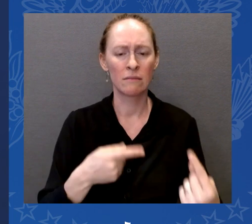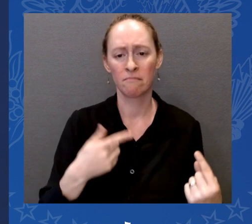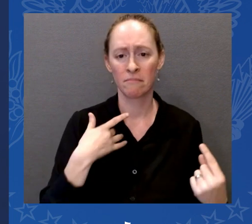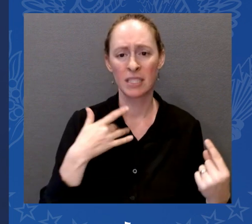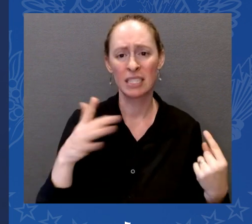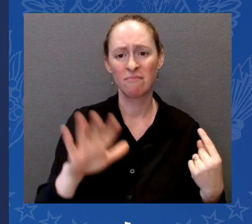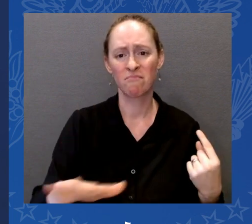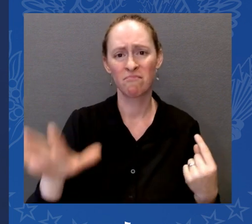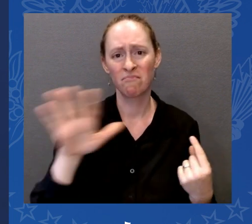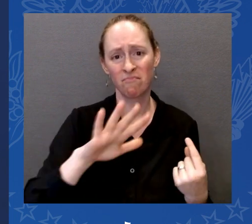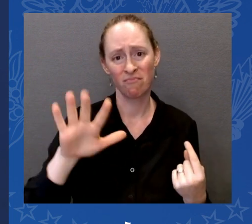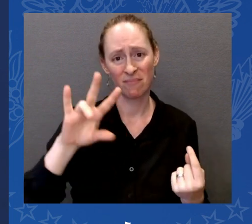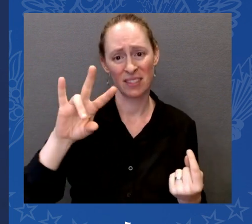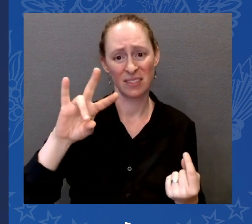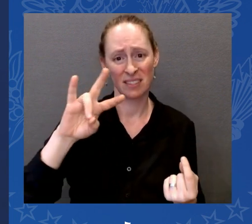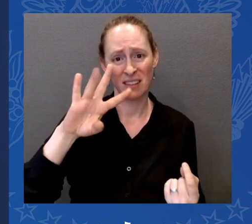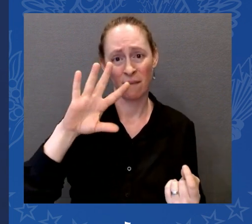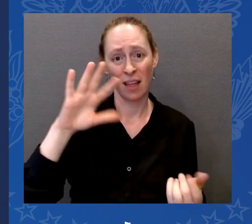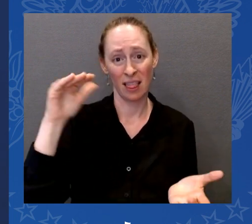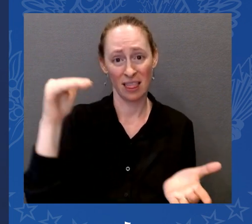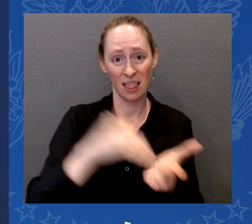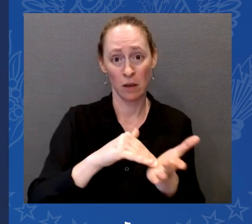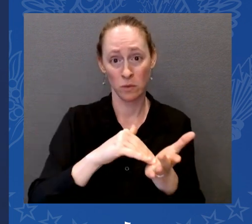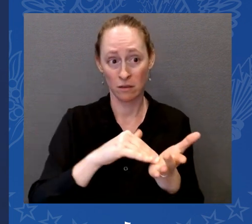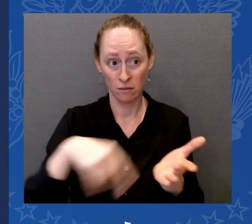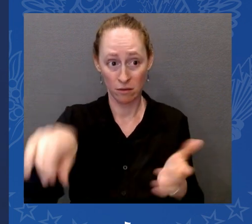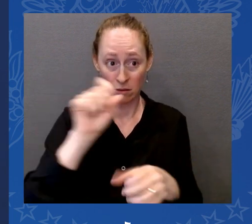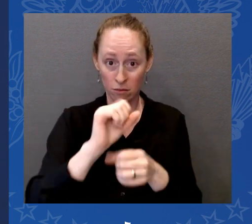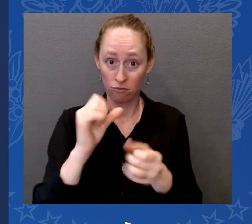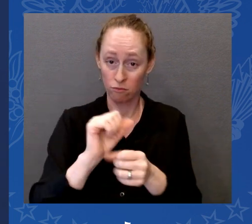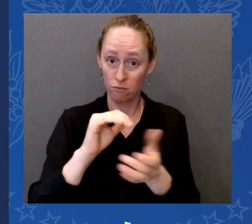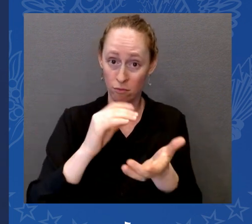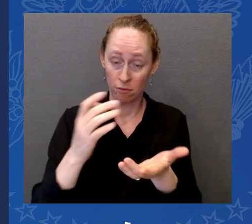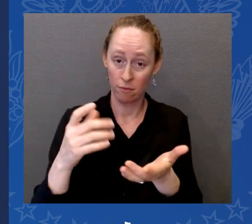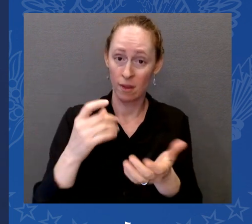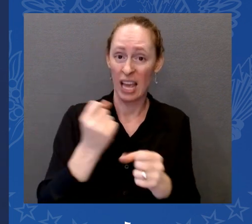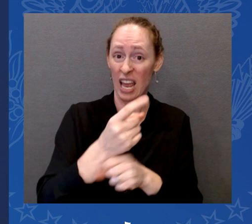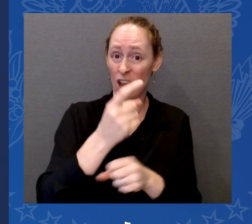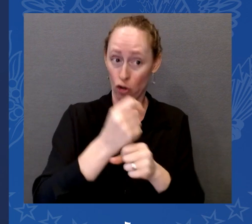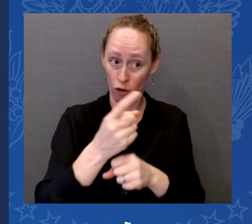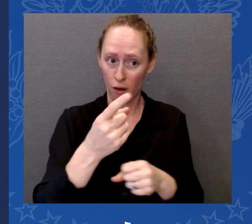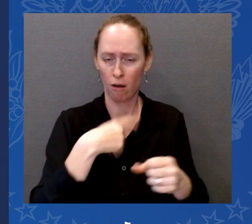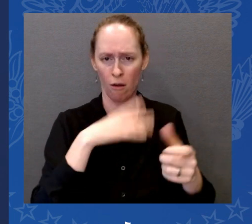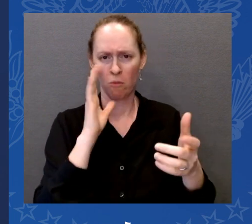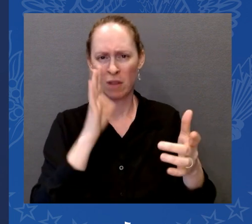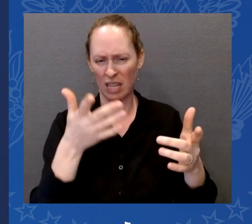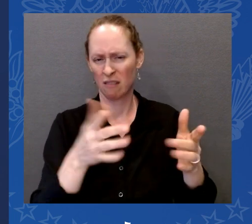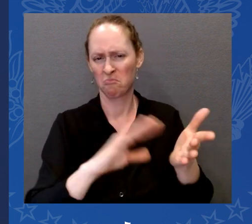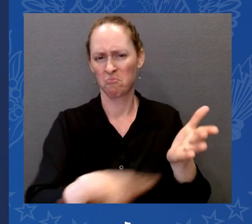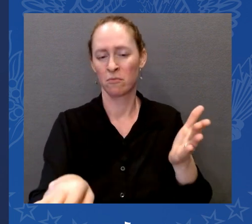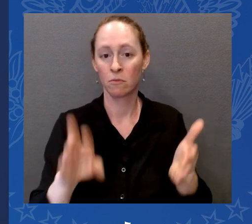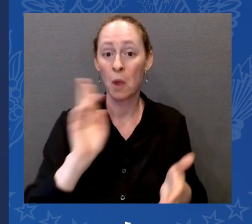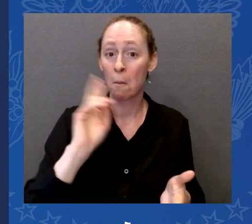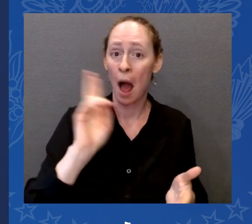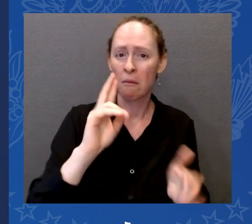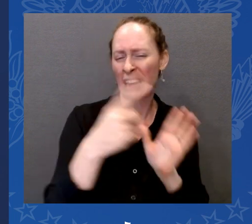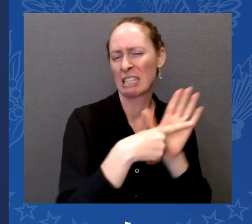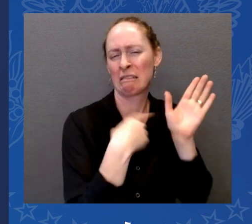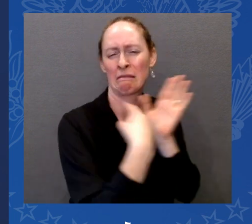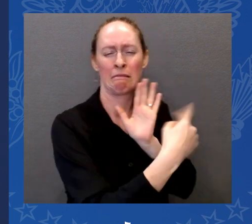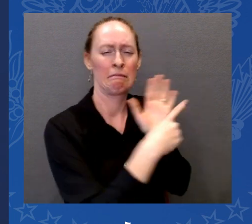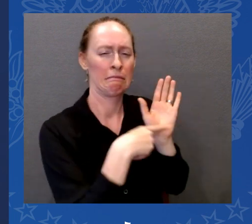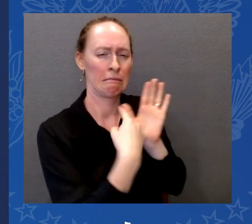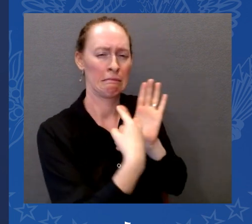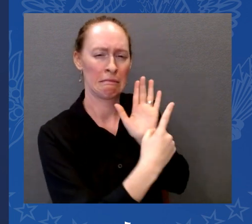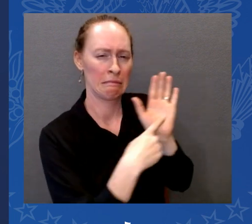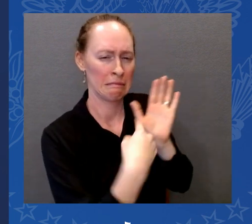My friends on the right, they criticize the move. But I'm never going to apologize for helping working and middle-class